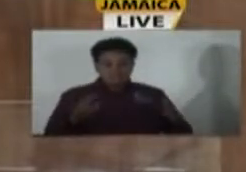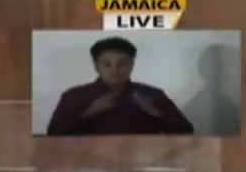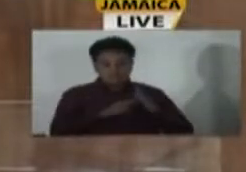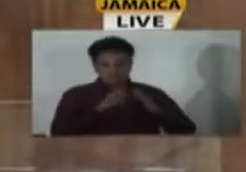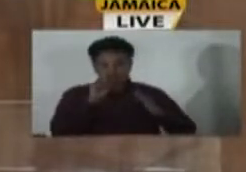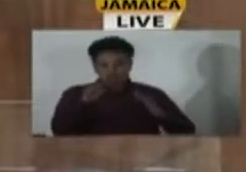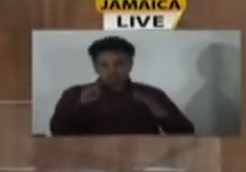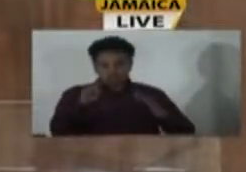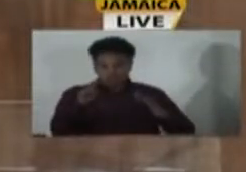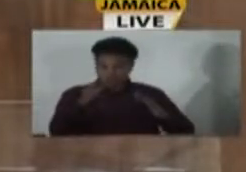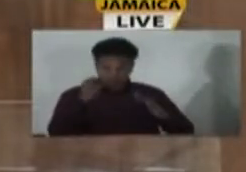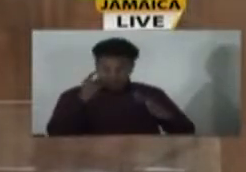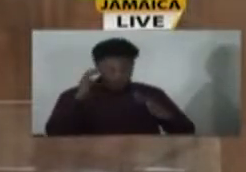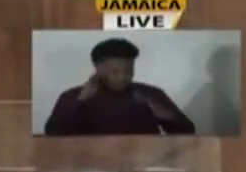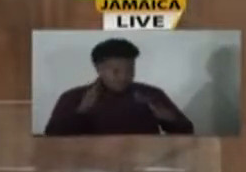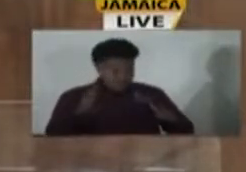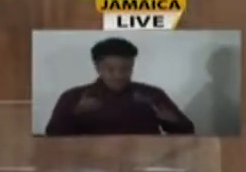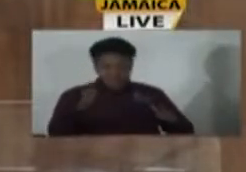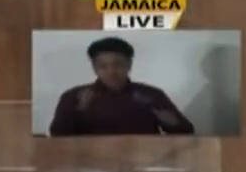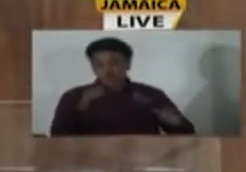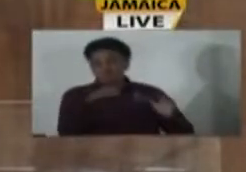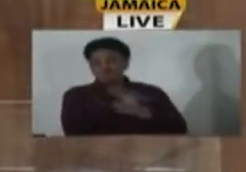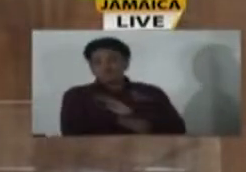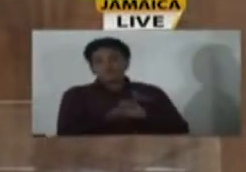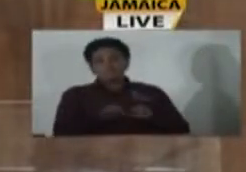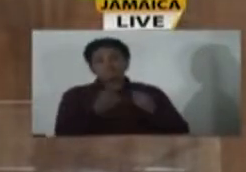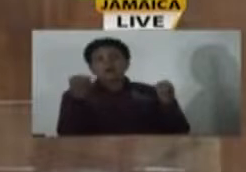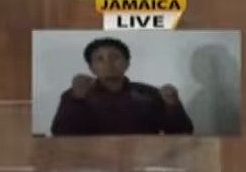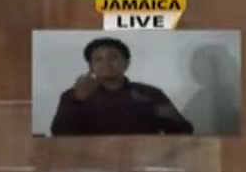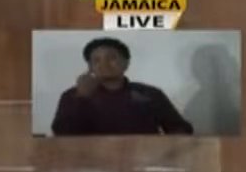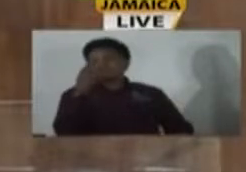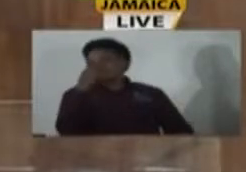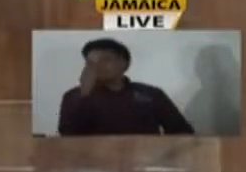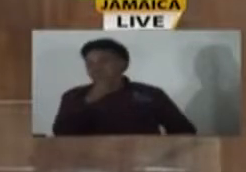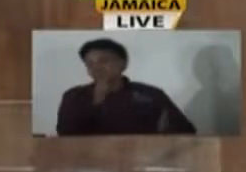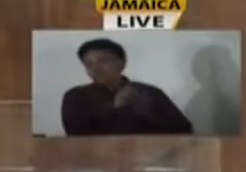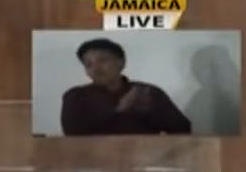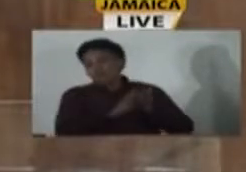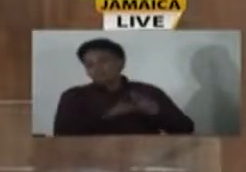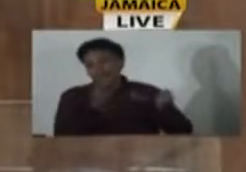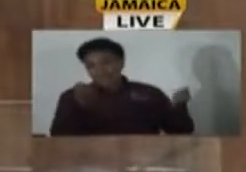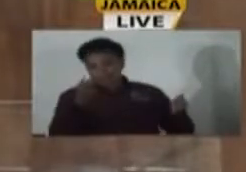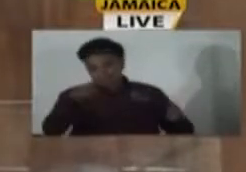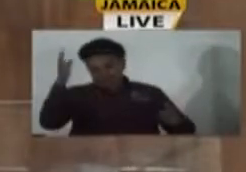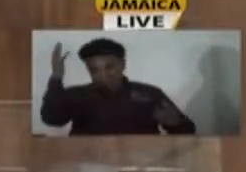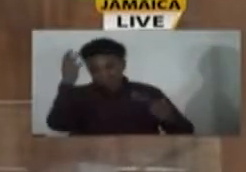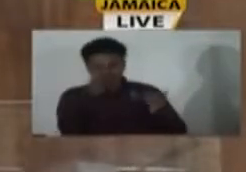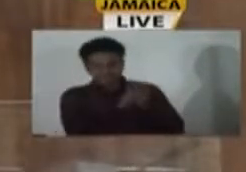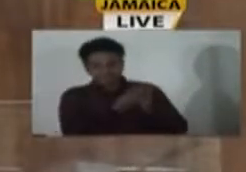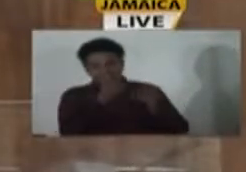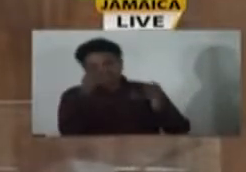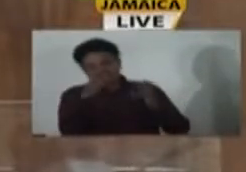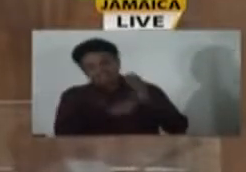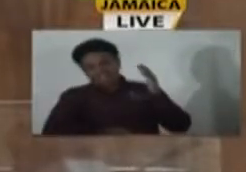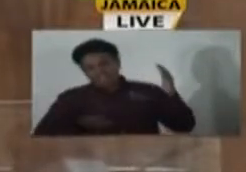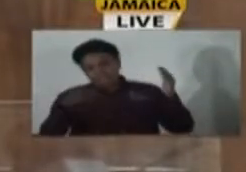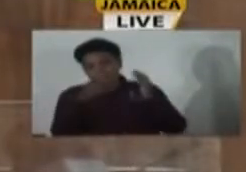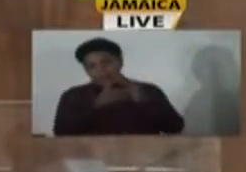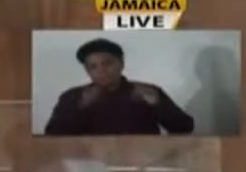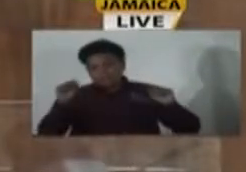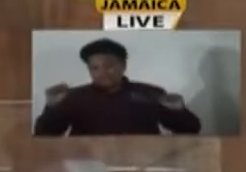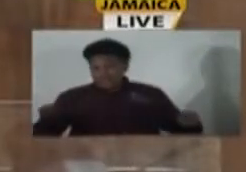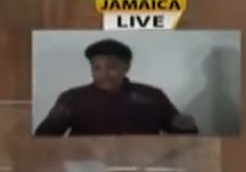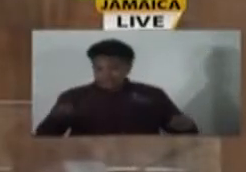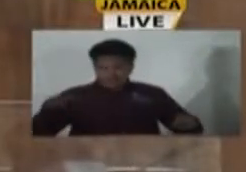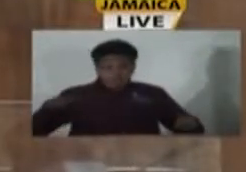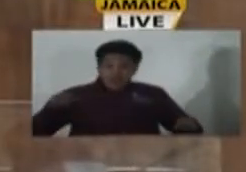and which would now be criminal if it wasn't complied with. And the Parliament would have no say as to